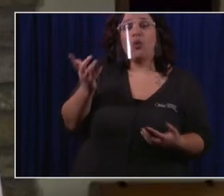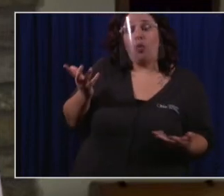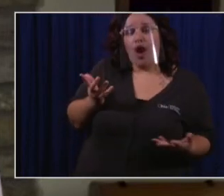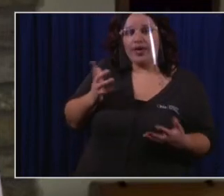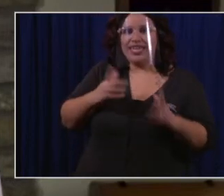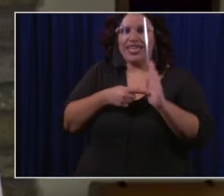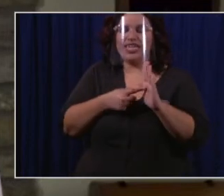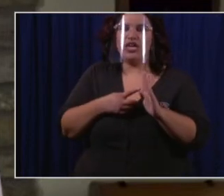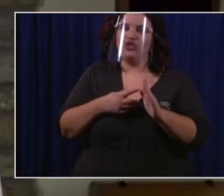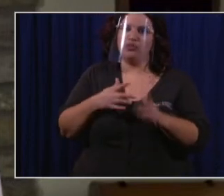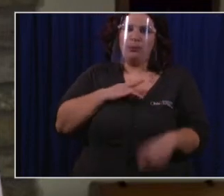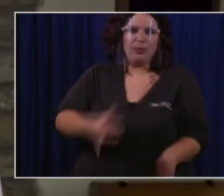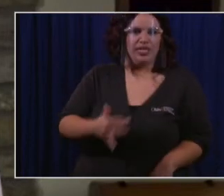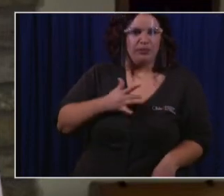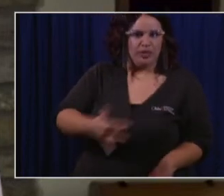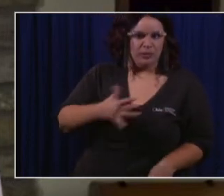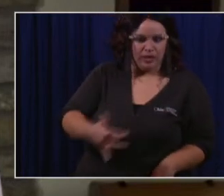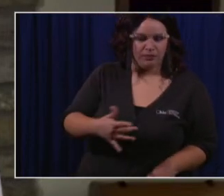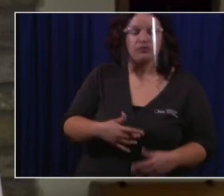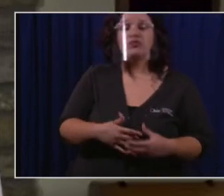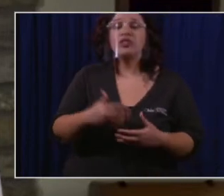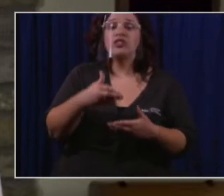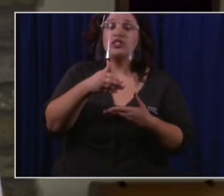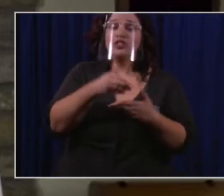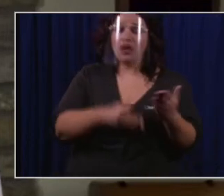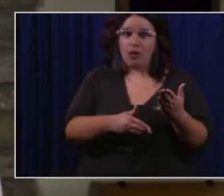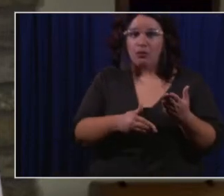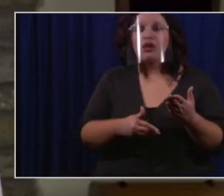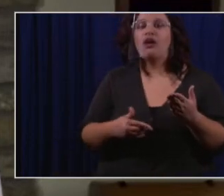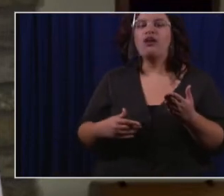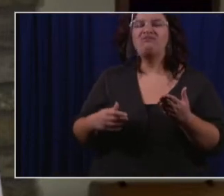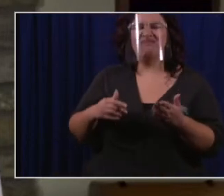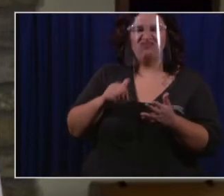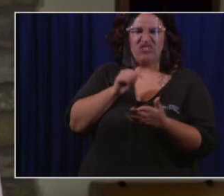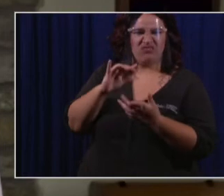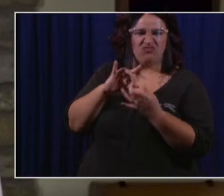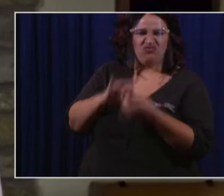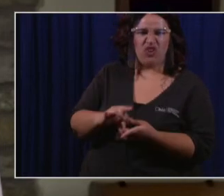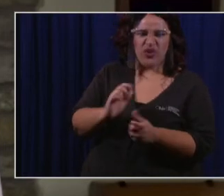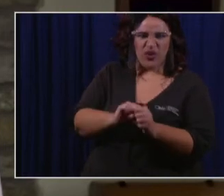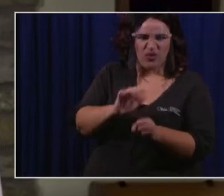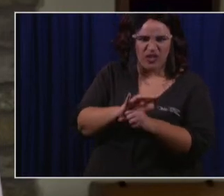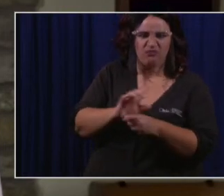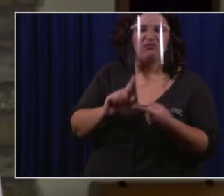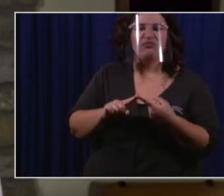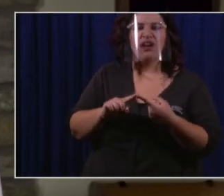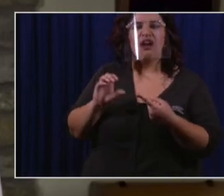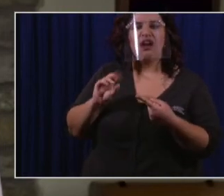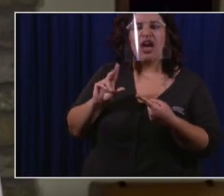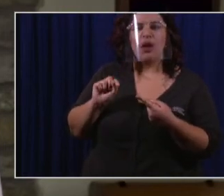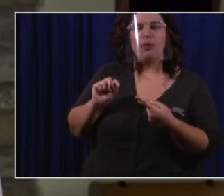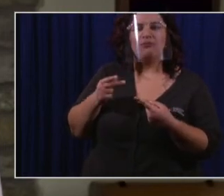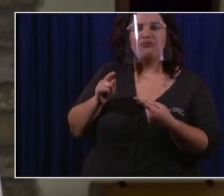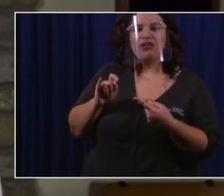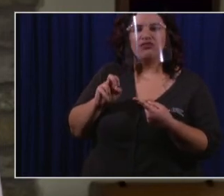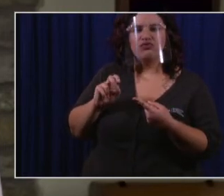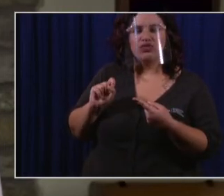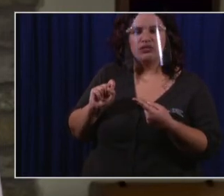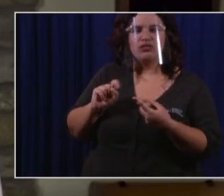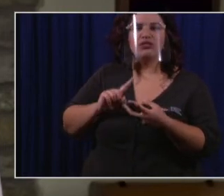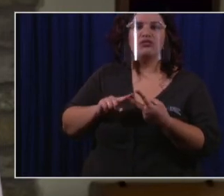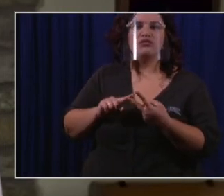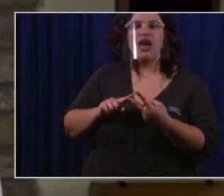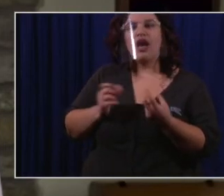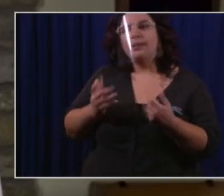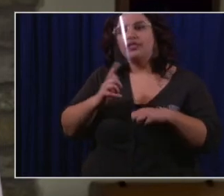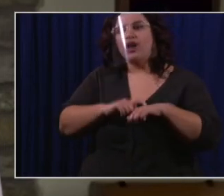by non-COVID illnesses, outpatient visits and emergency department visits. And 3 of them are tied to tests. Now, those new tests you